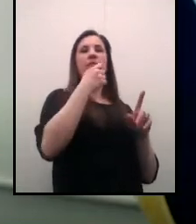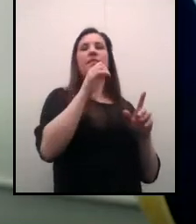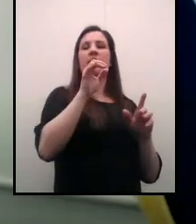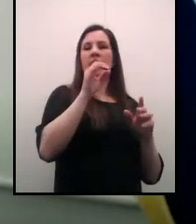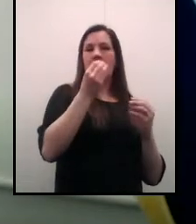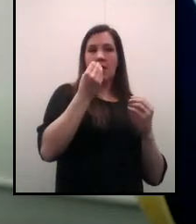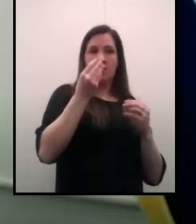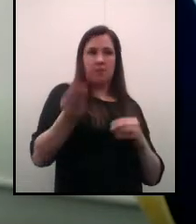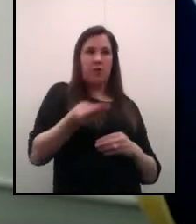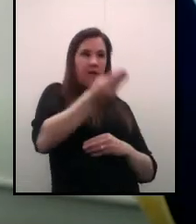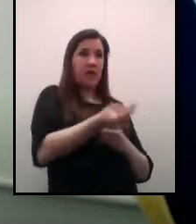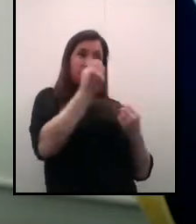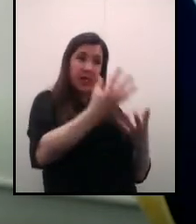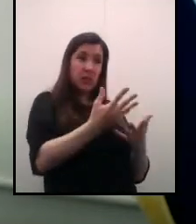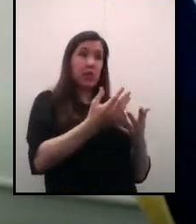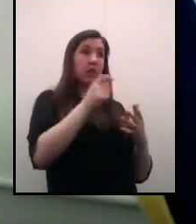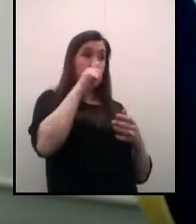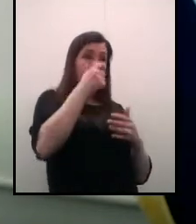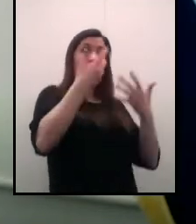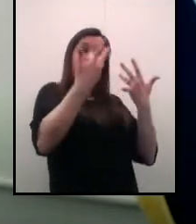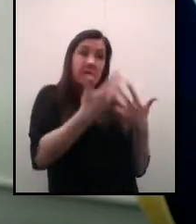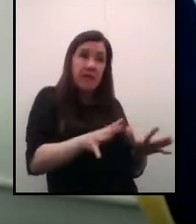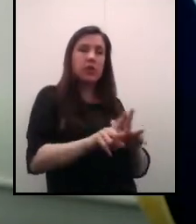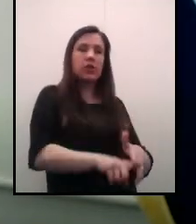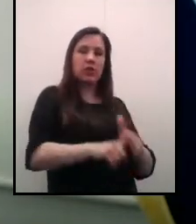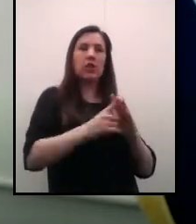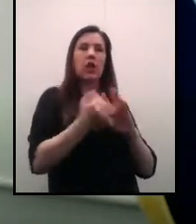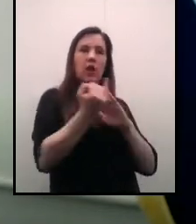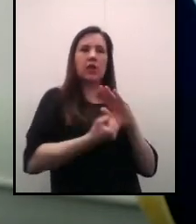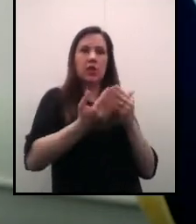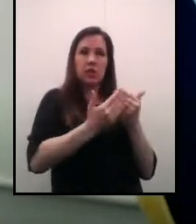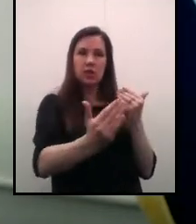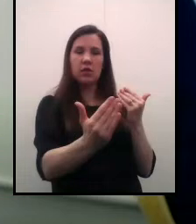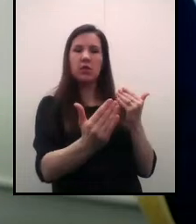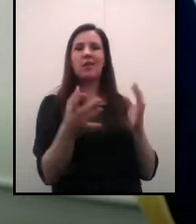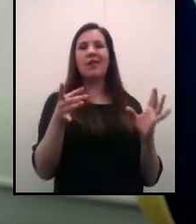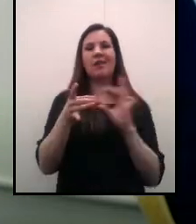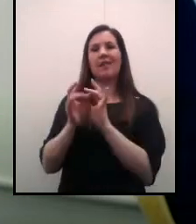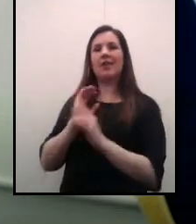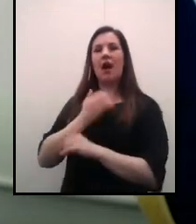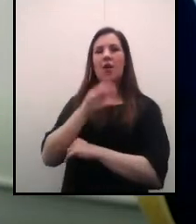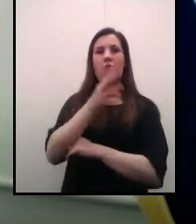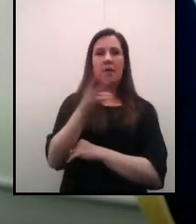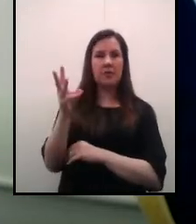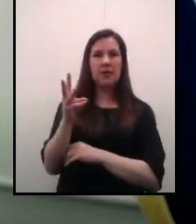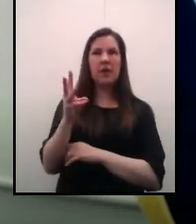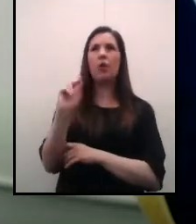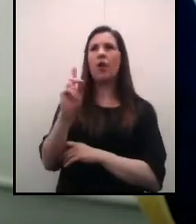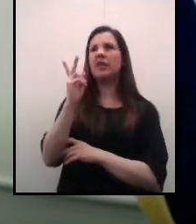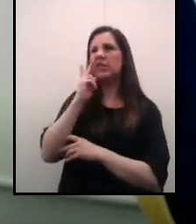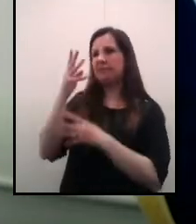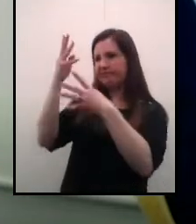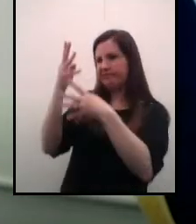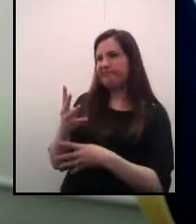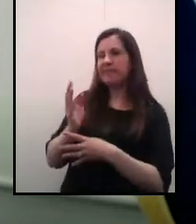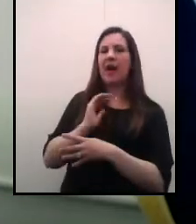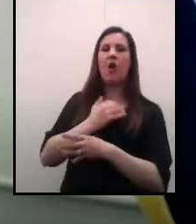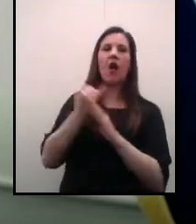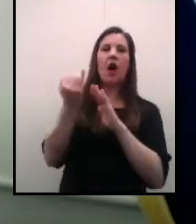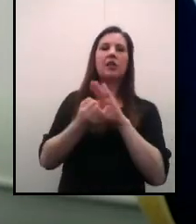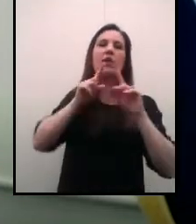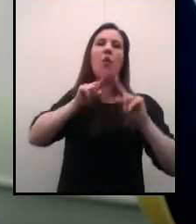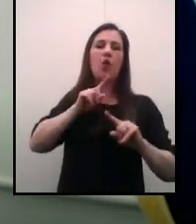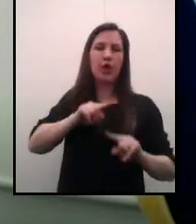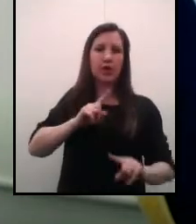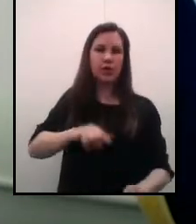information about starting to be in isolation, and the link to our website of where you can download our isolation